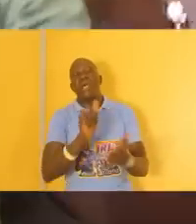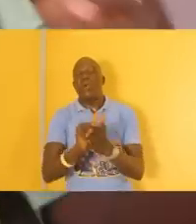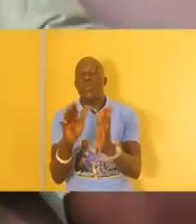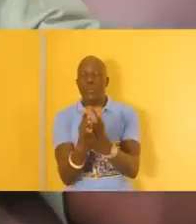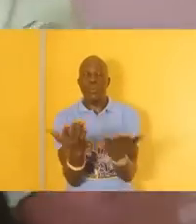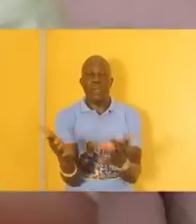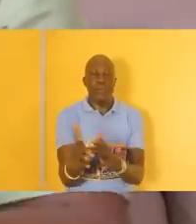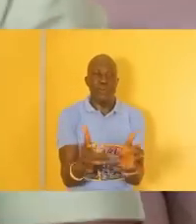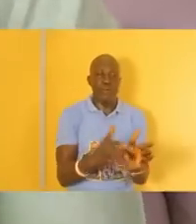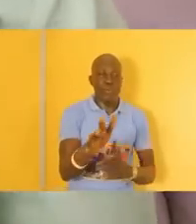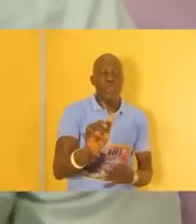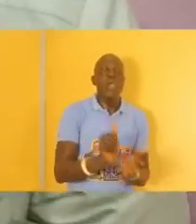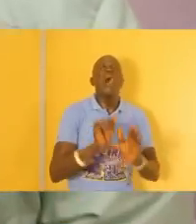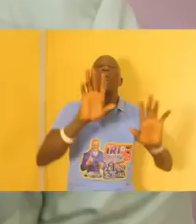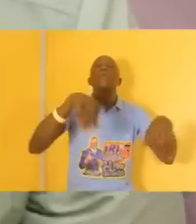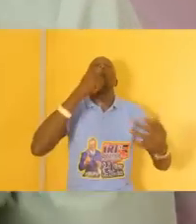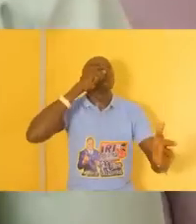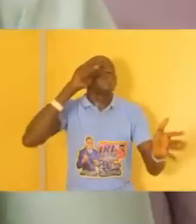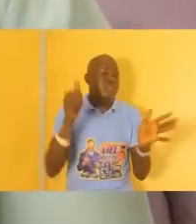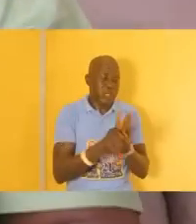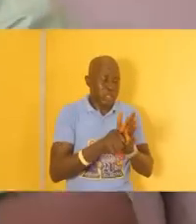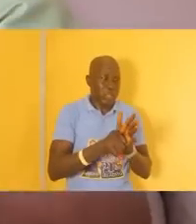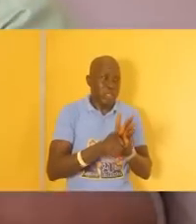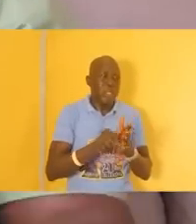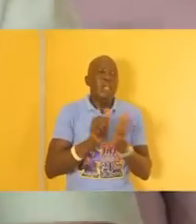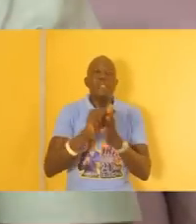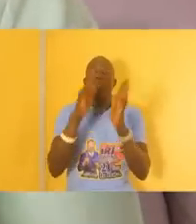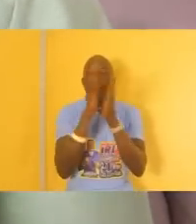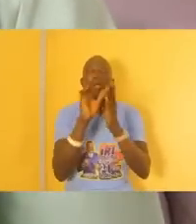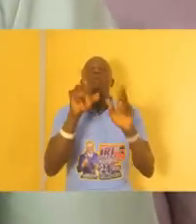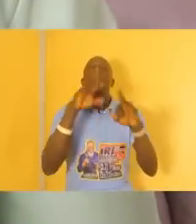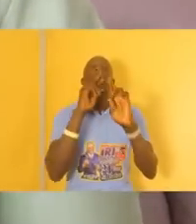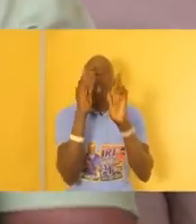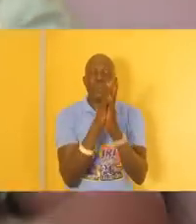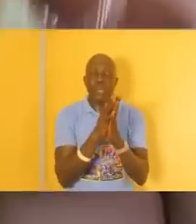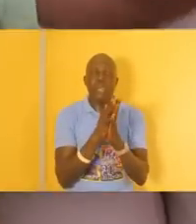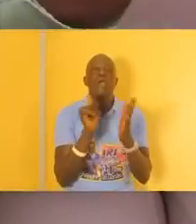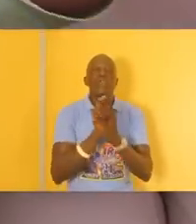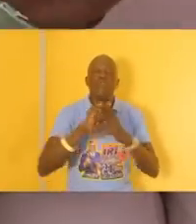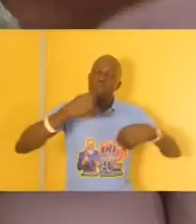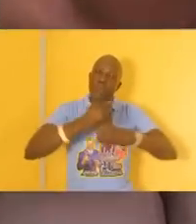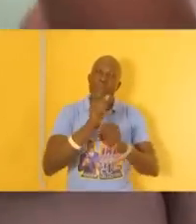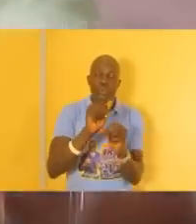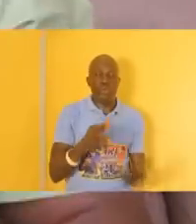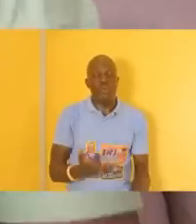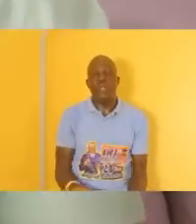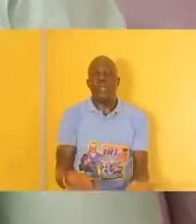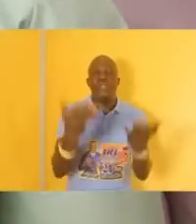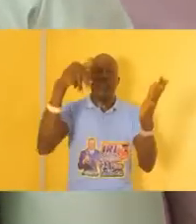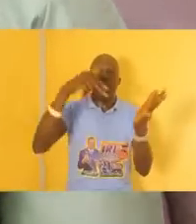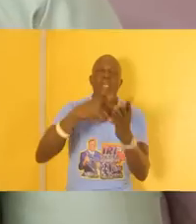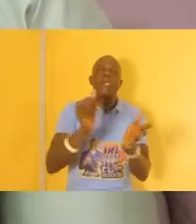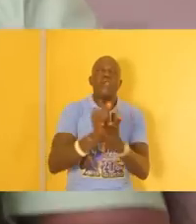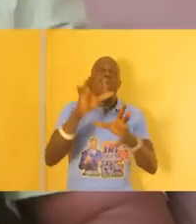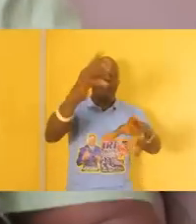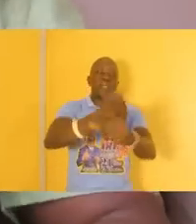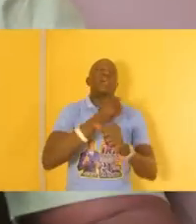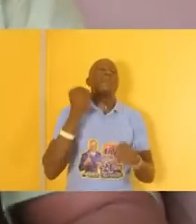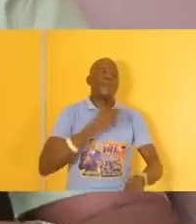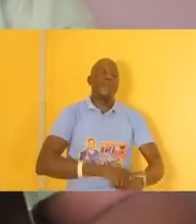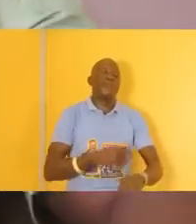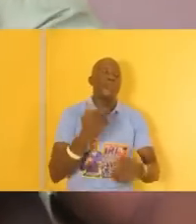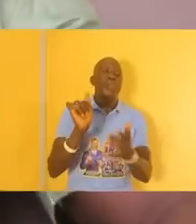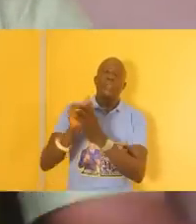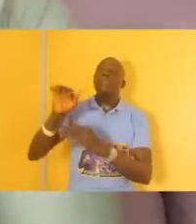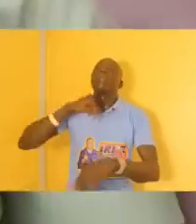the church. Spread your hands. In the name of Jesus. In the mighty name of Jesus. I decree not so. The end that